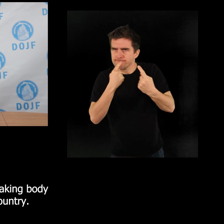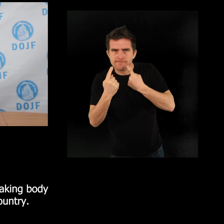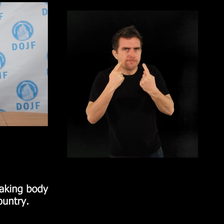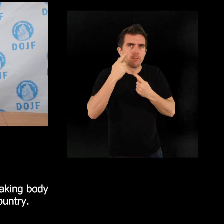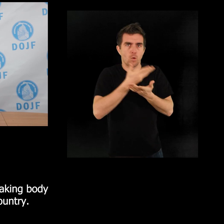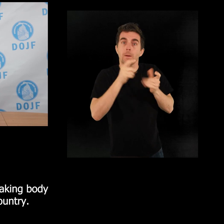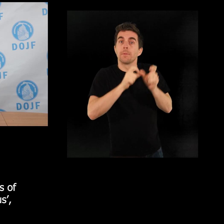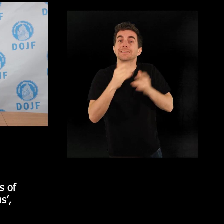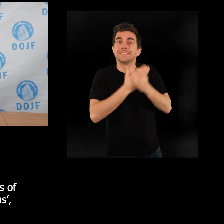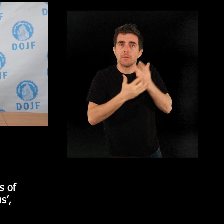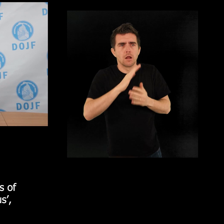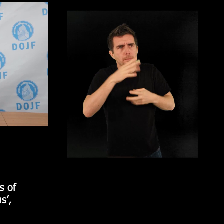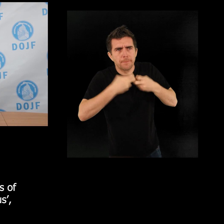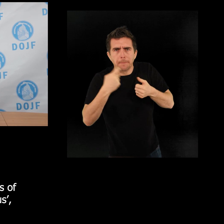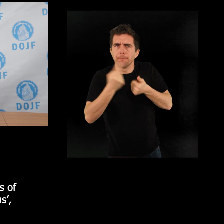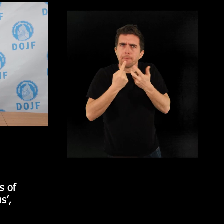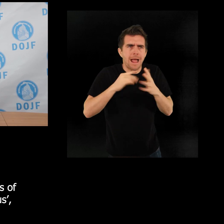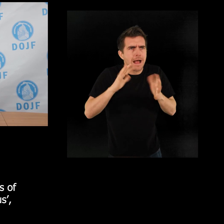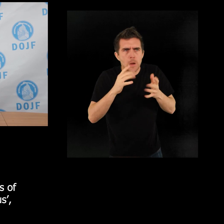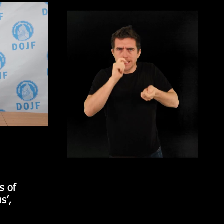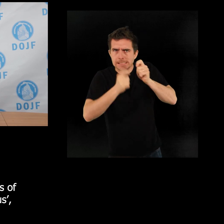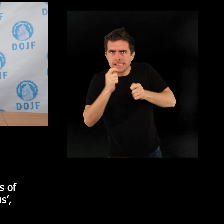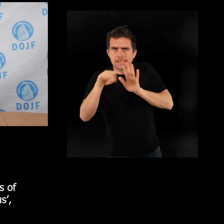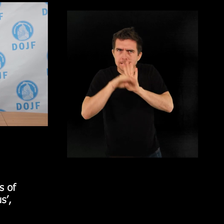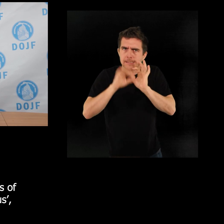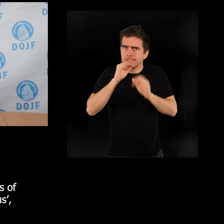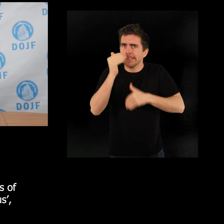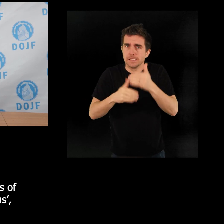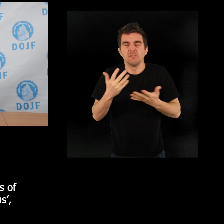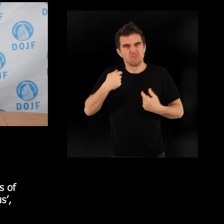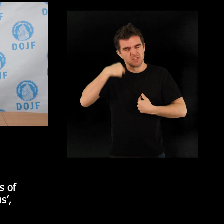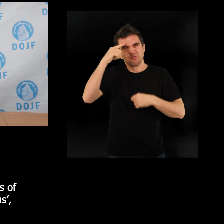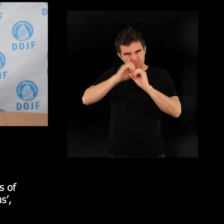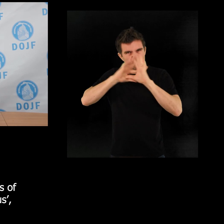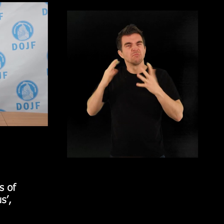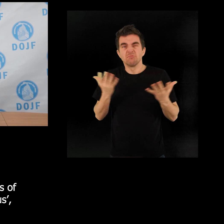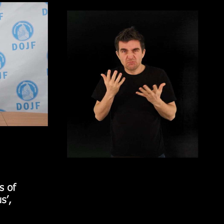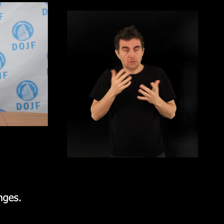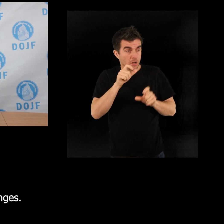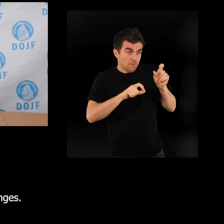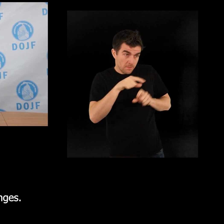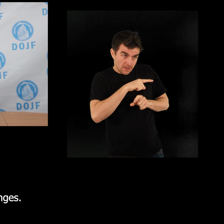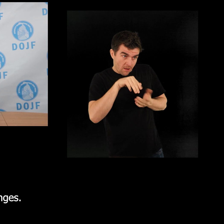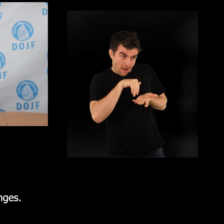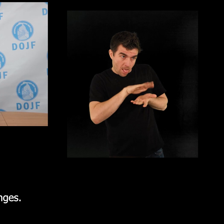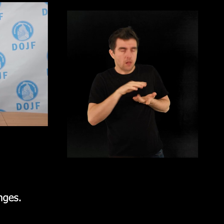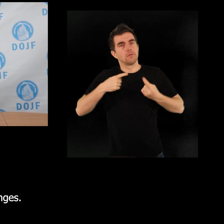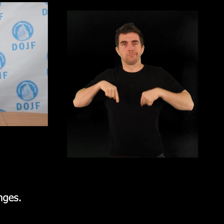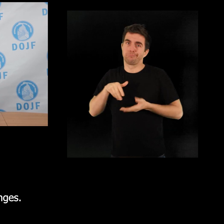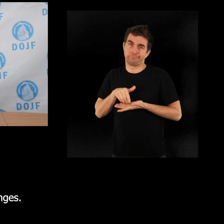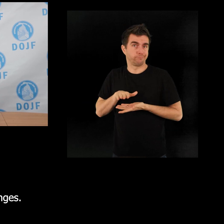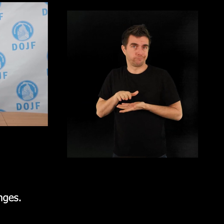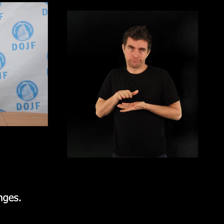country. We believe that the concept of nothing about us without us, no one left